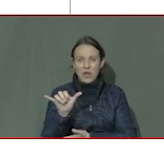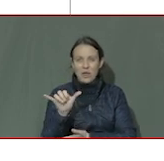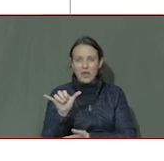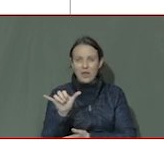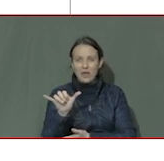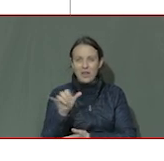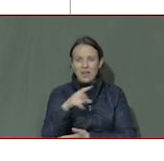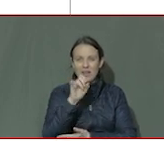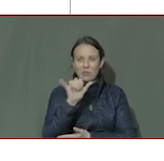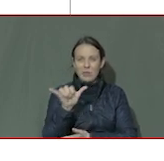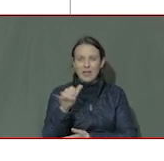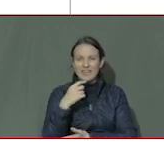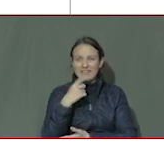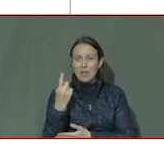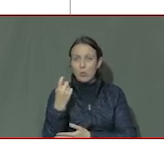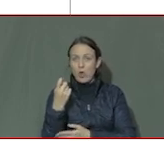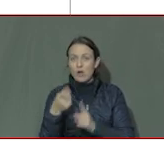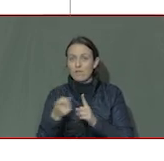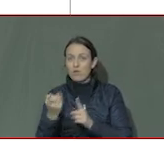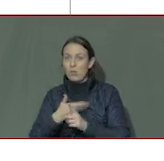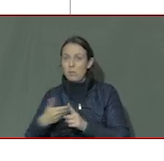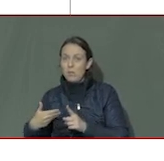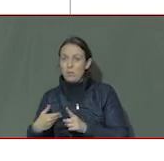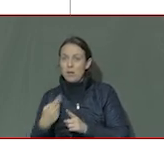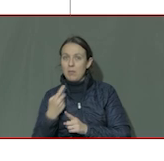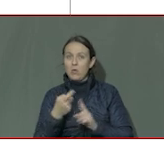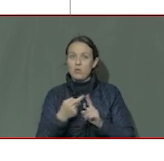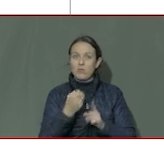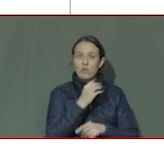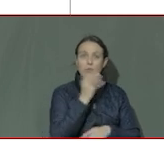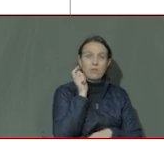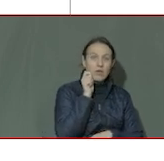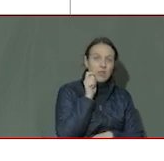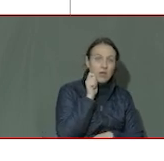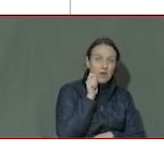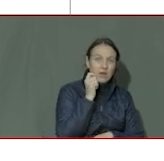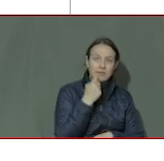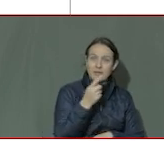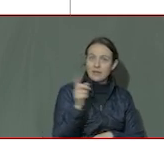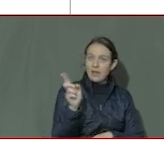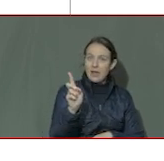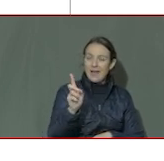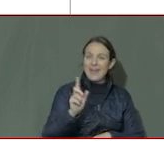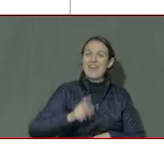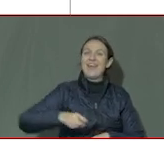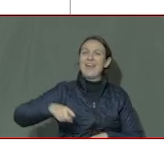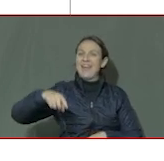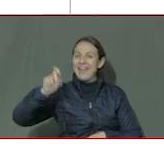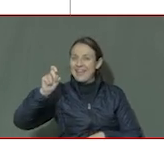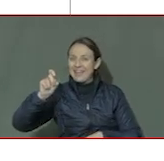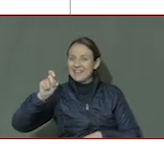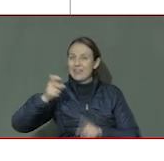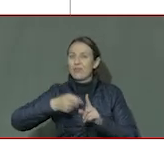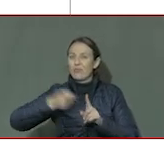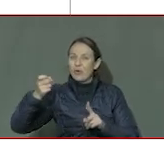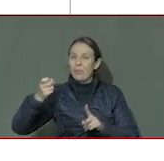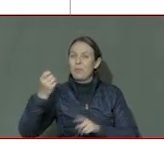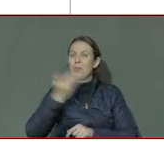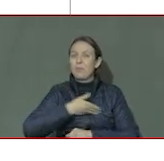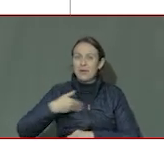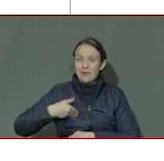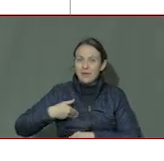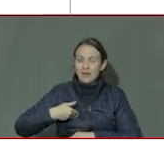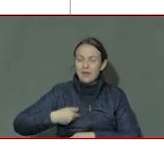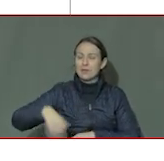still going to say one from the mother, one from the father? We must say the X chromosome is from the mother. The